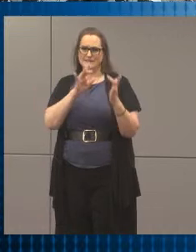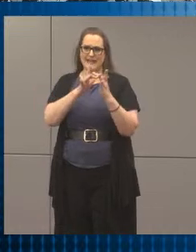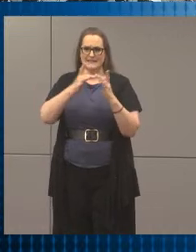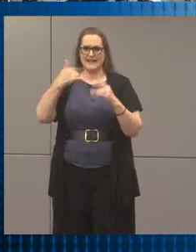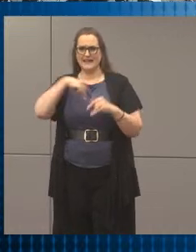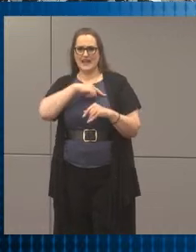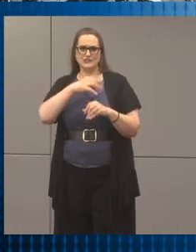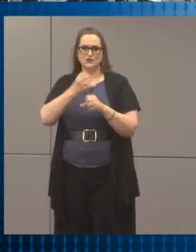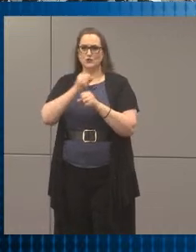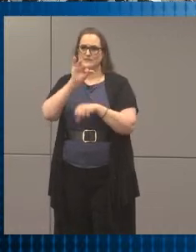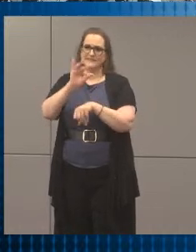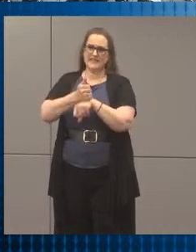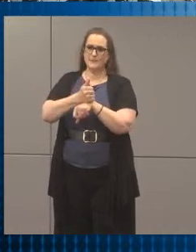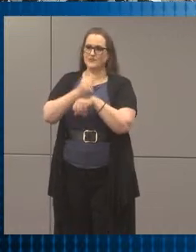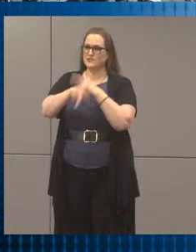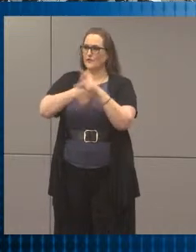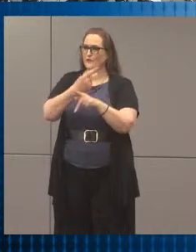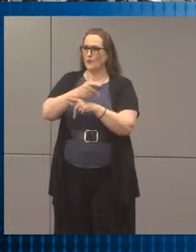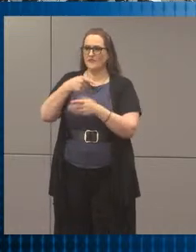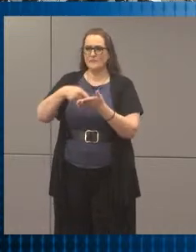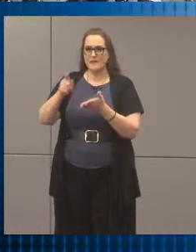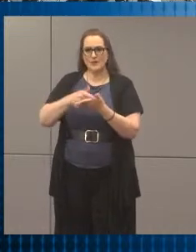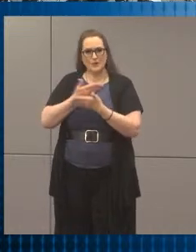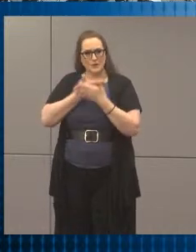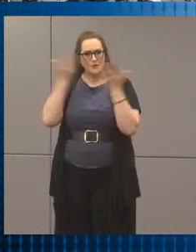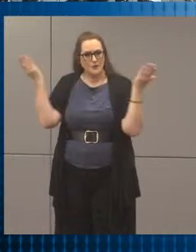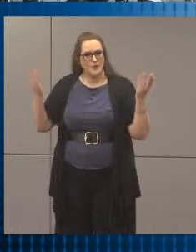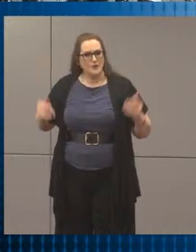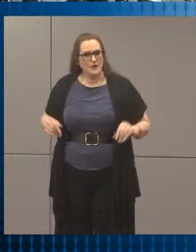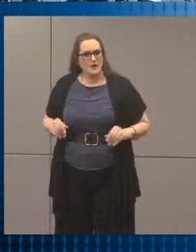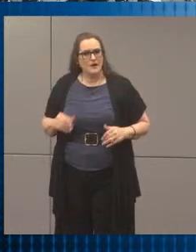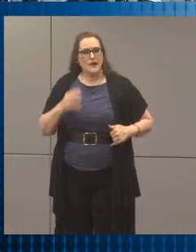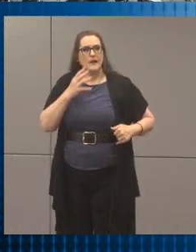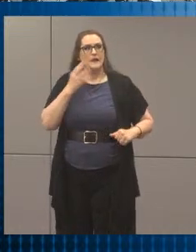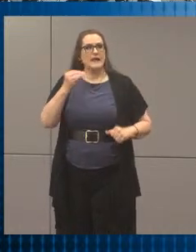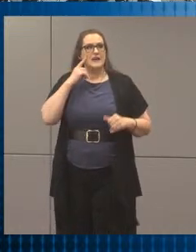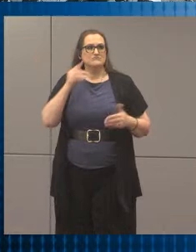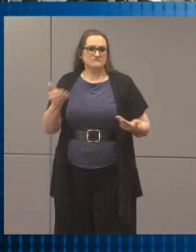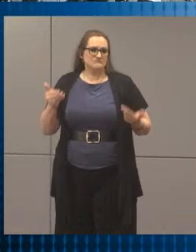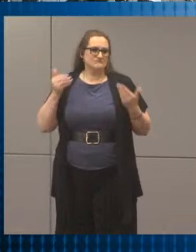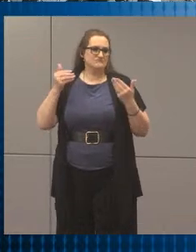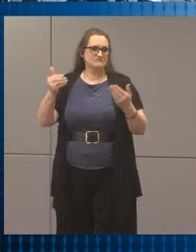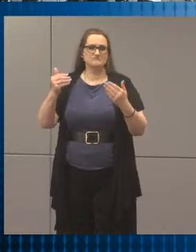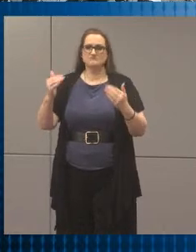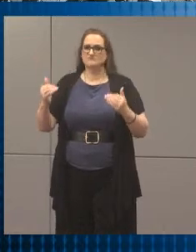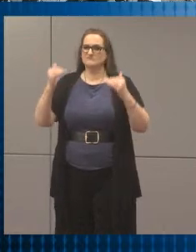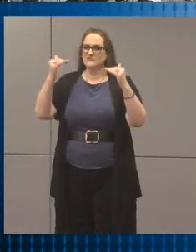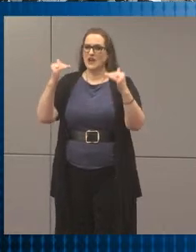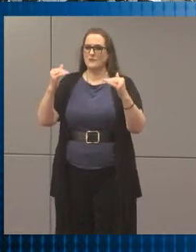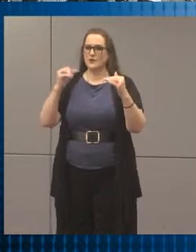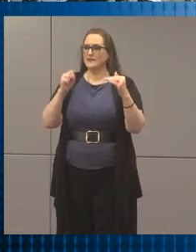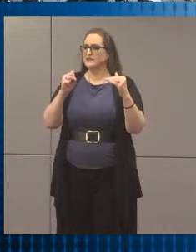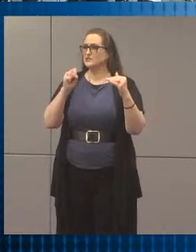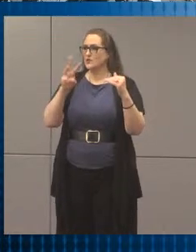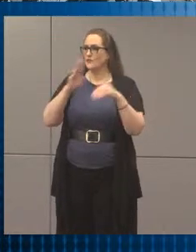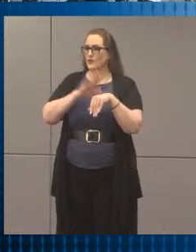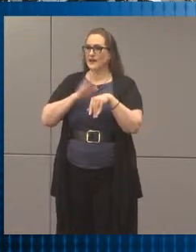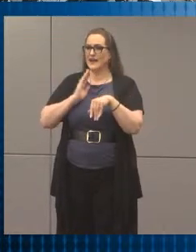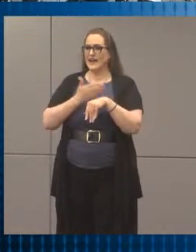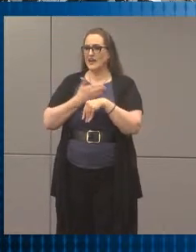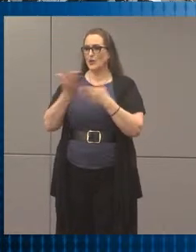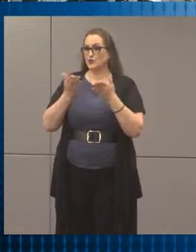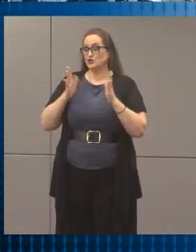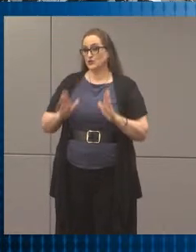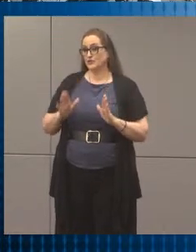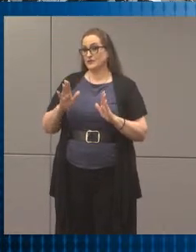to establish a form of payment, and proceeded to upgrade the software on our servers.